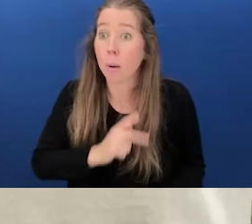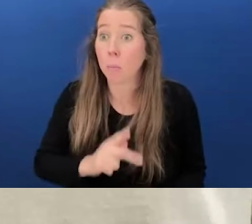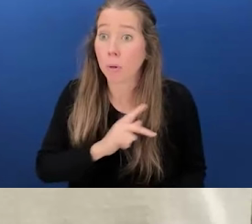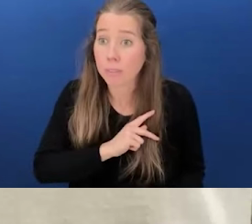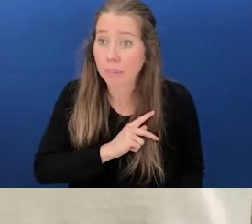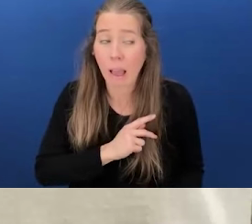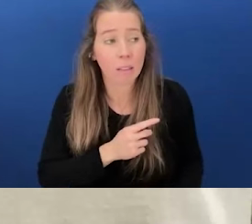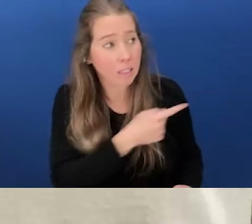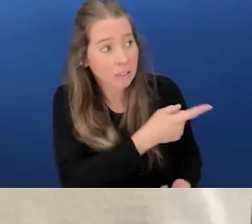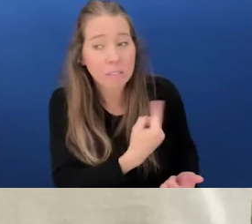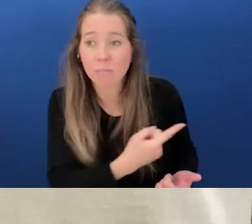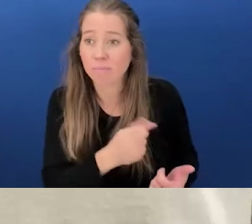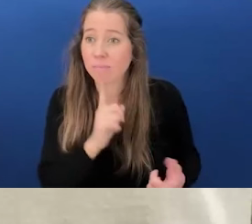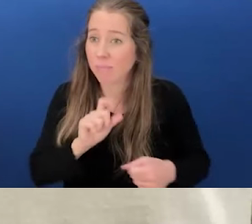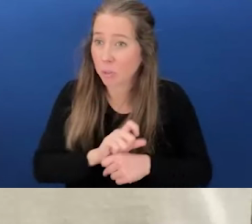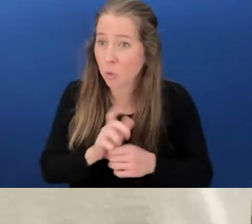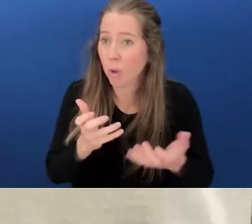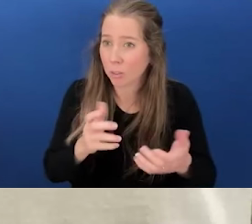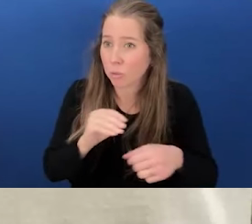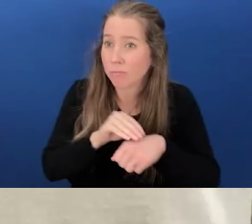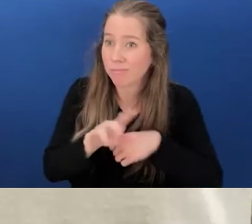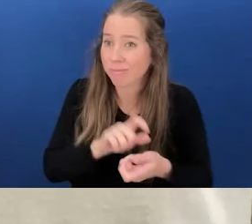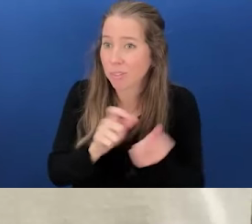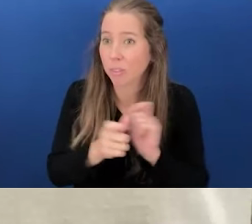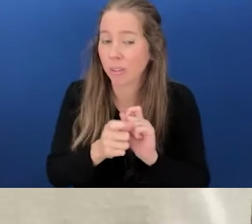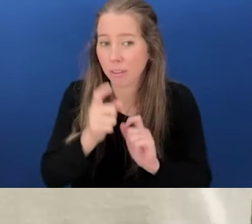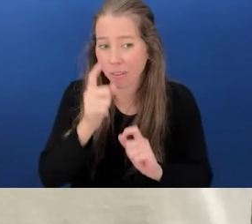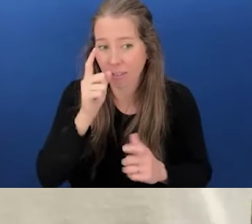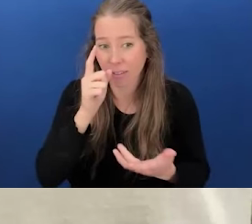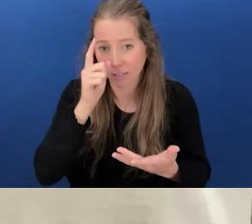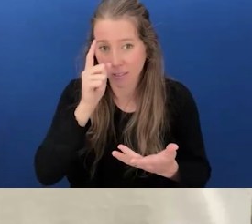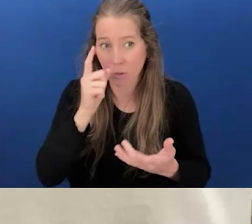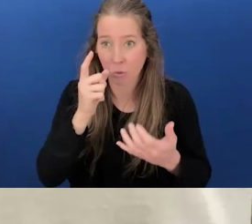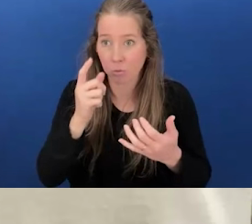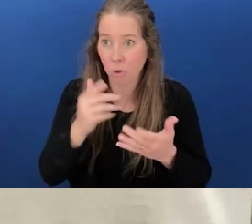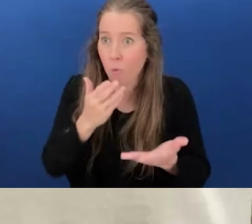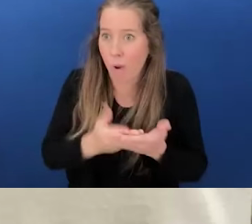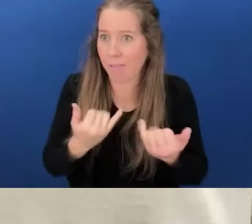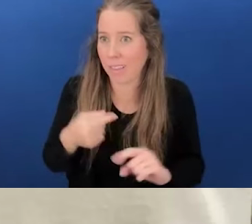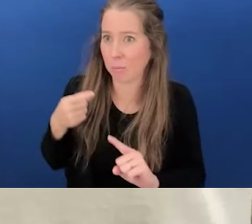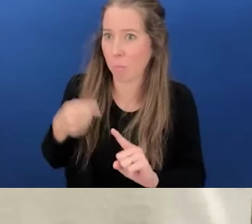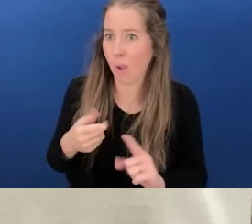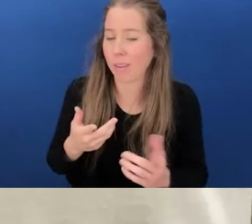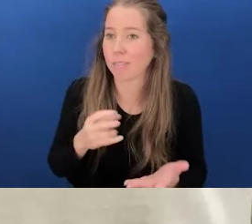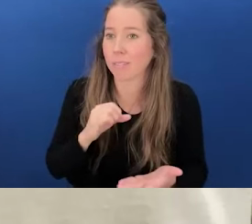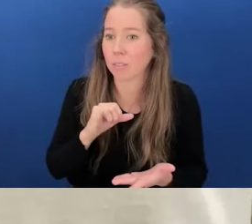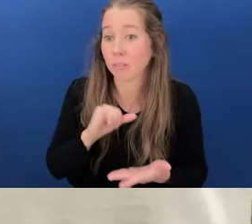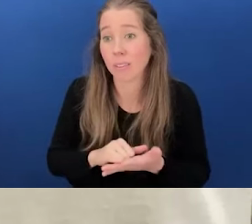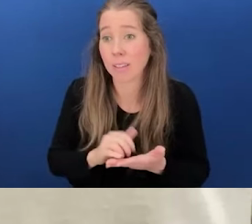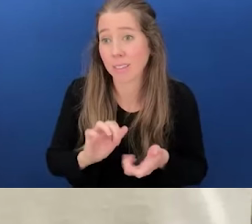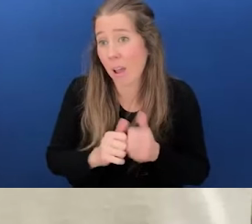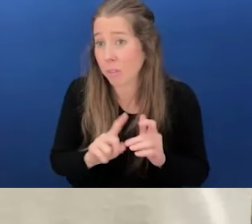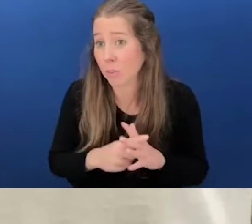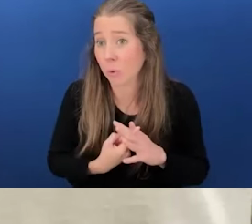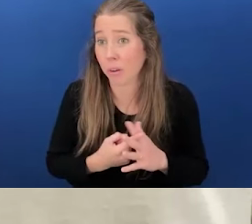to actually make that change in order for us to actually get to the point that we're at right now. And so that's kind of where it started. It started